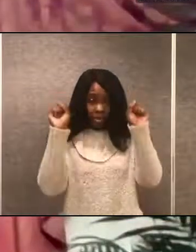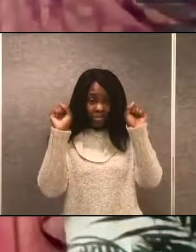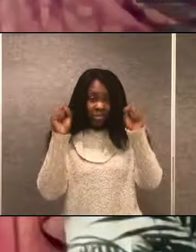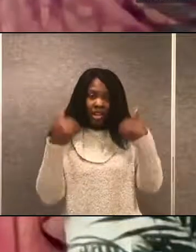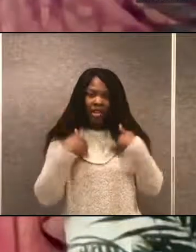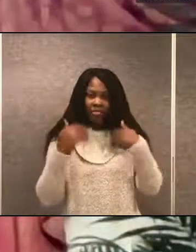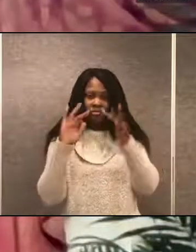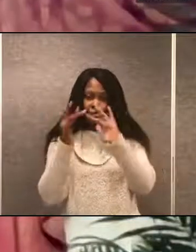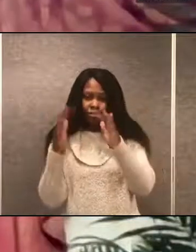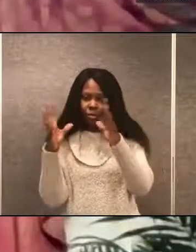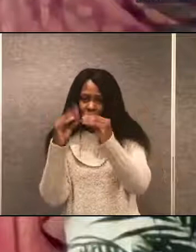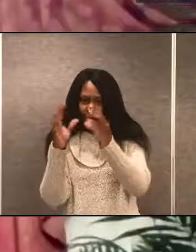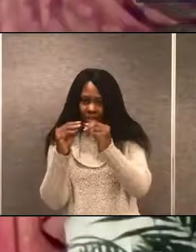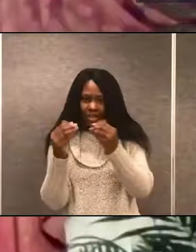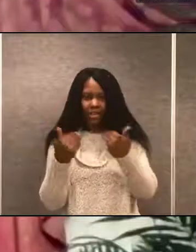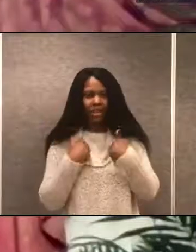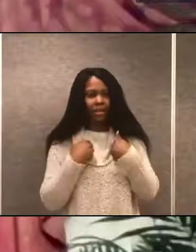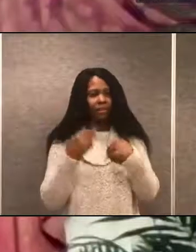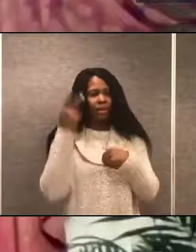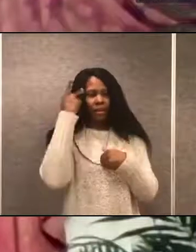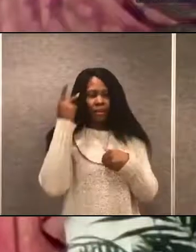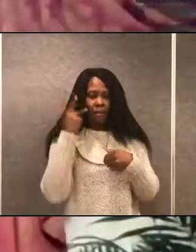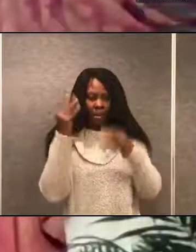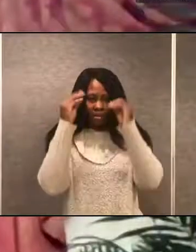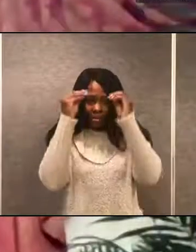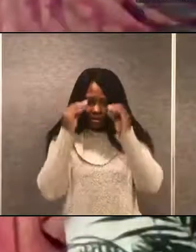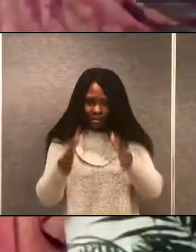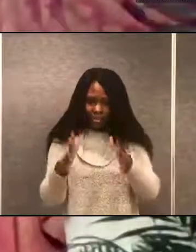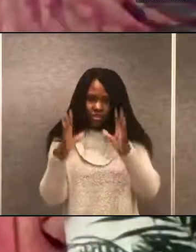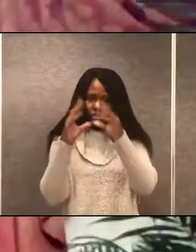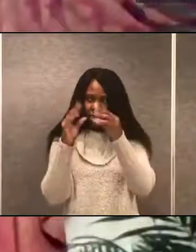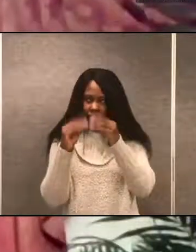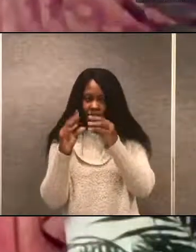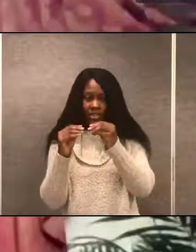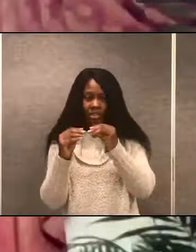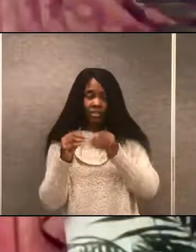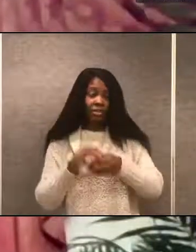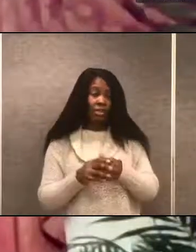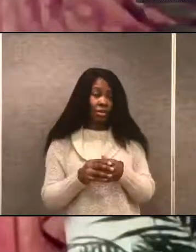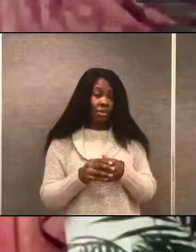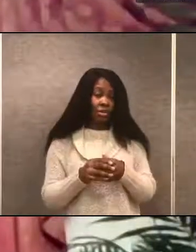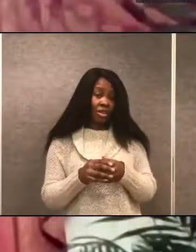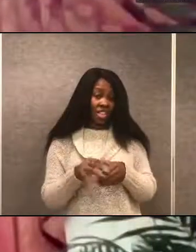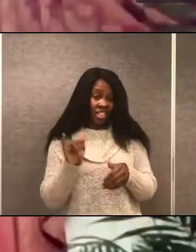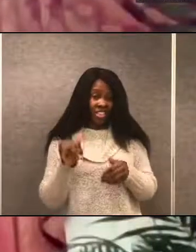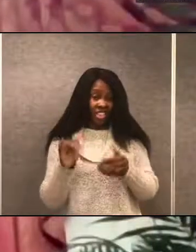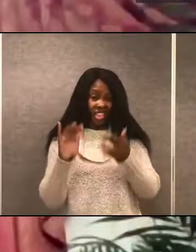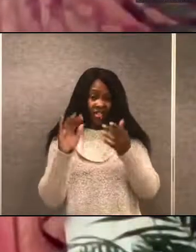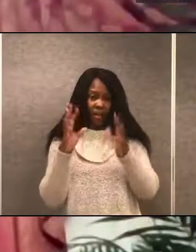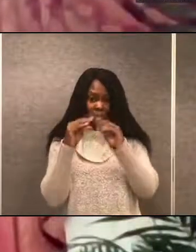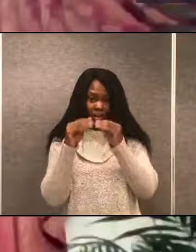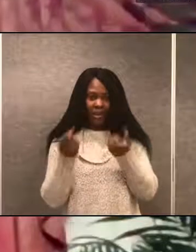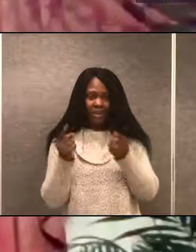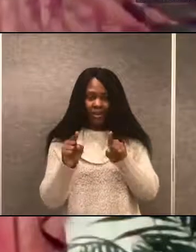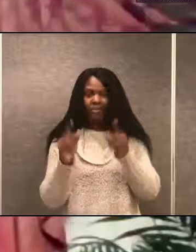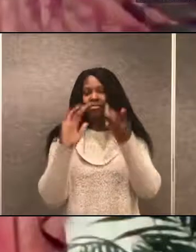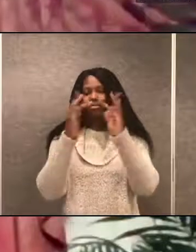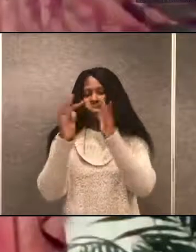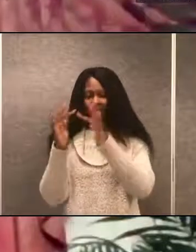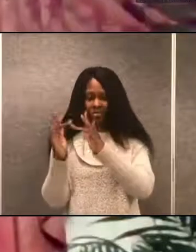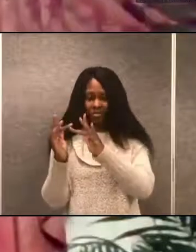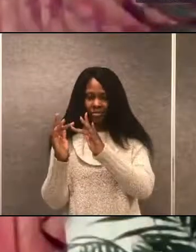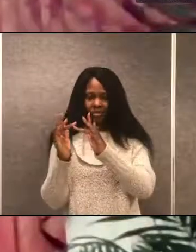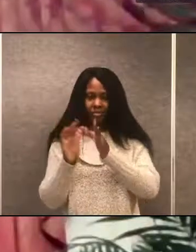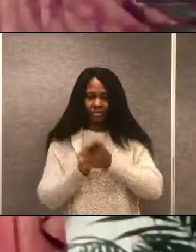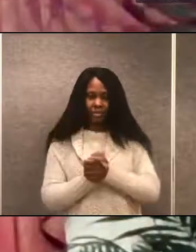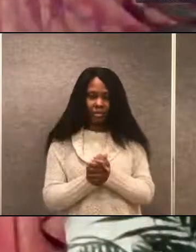They're still doing the parent-teacher conferences. Instead of the parent coming into the school, they're having the conferences virtually. So as many